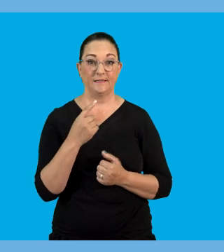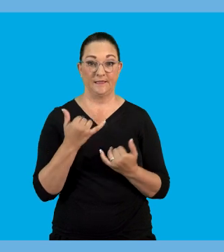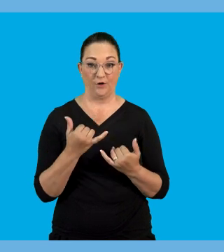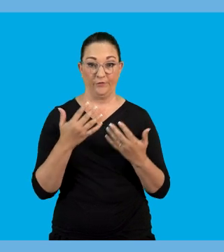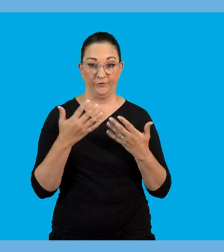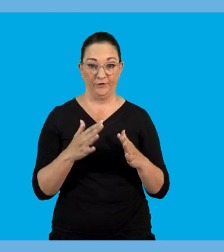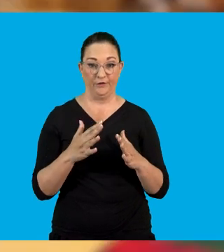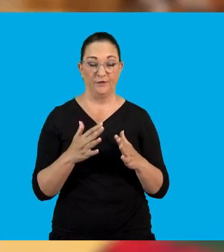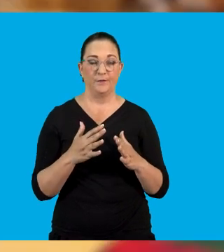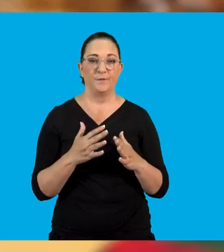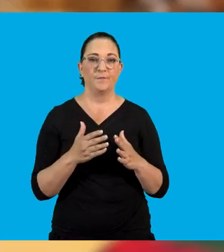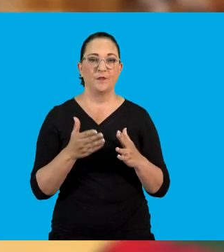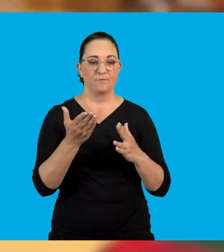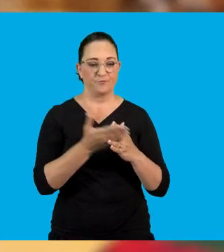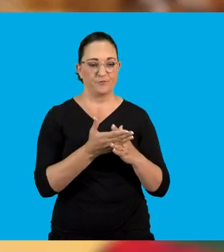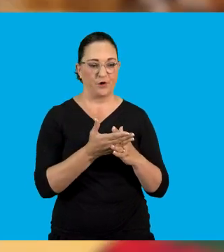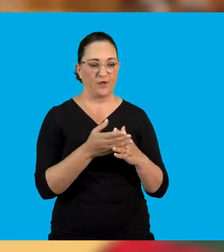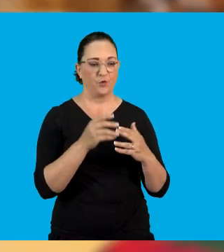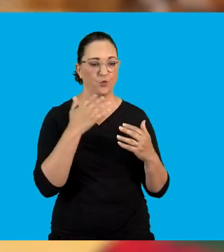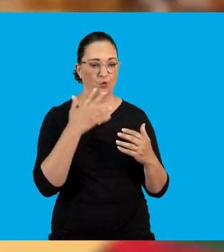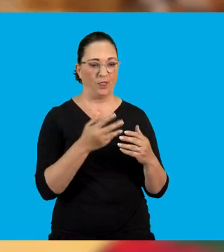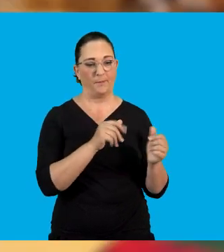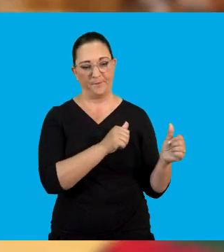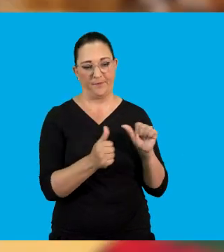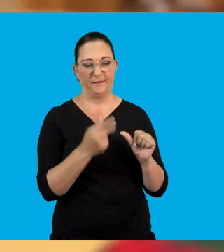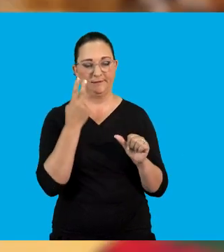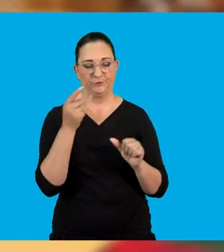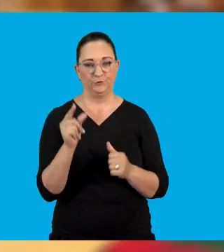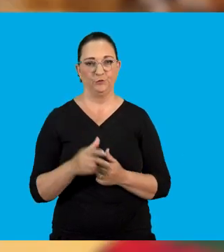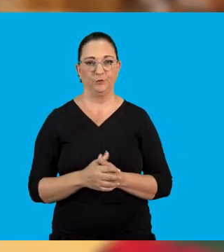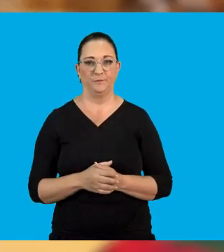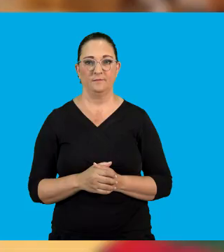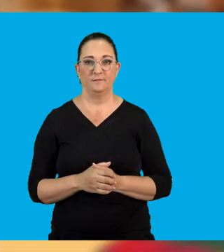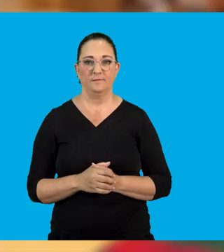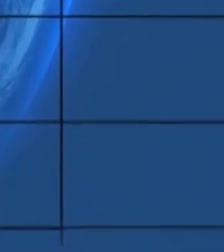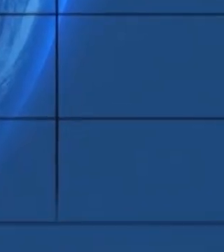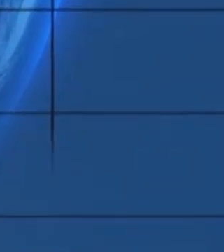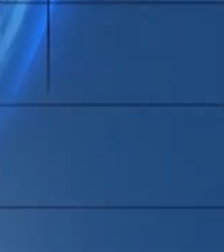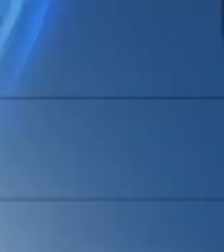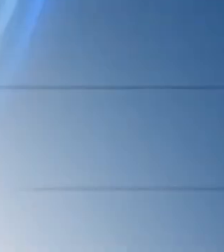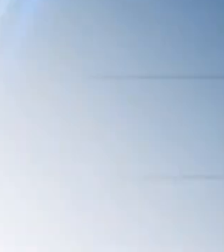So with that said, we're just going to go for a quick short break, and I will see you just after the short break.